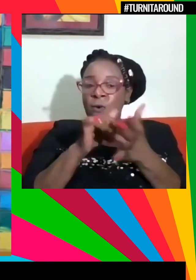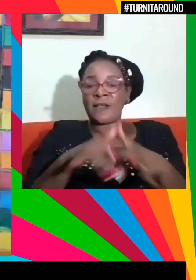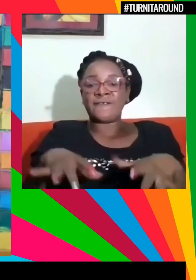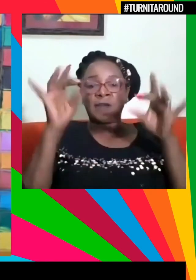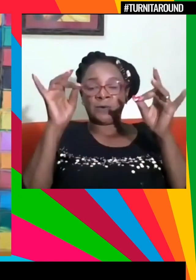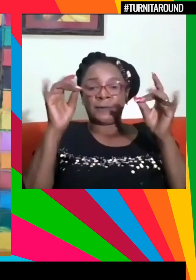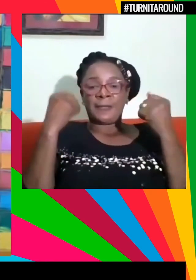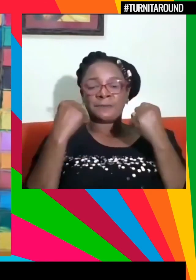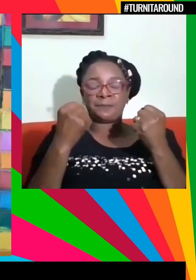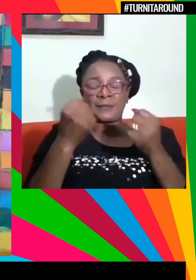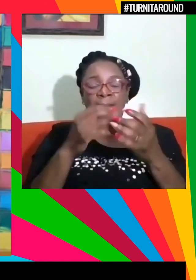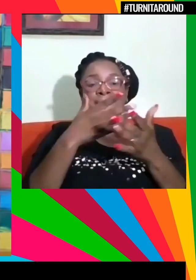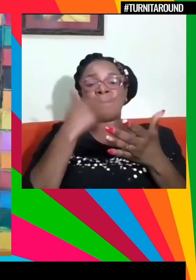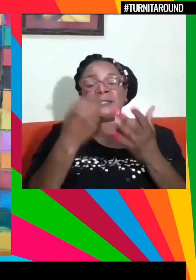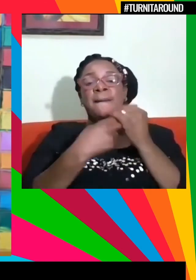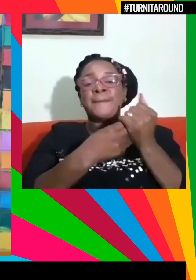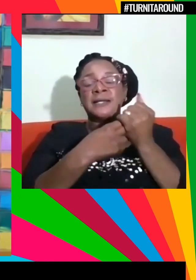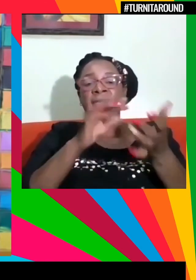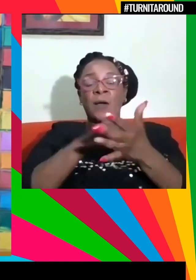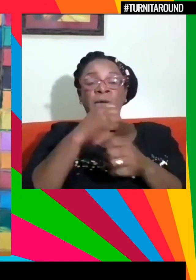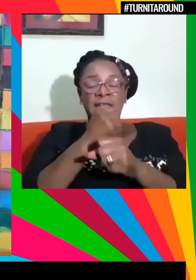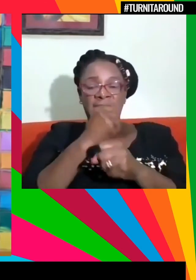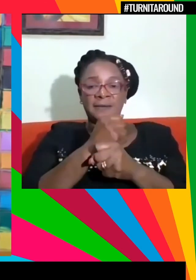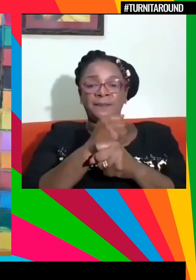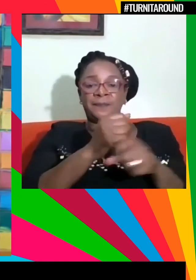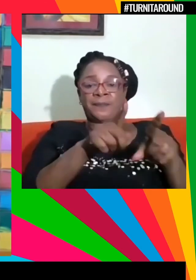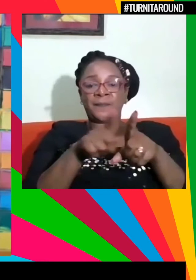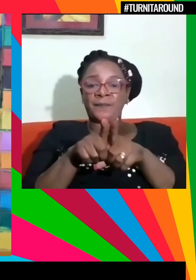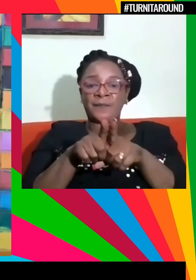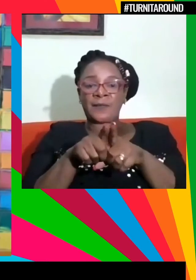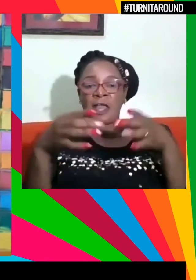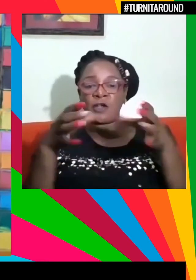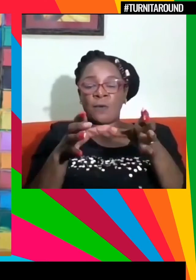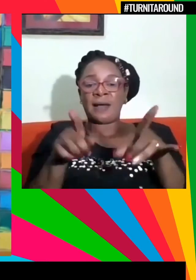partners that we did. So fortunate. Groups like the First Mile